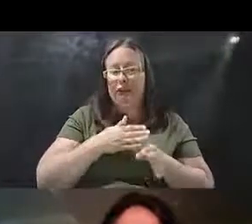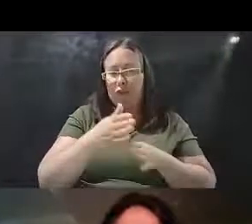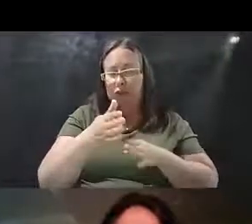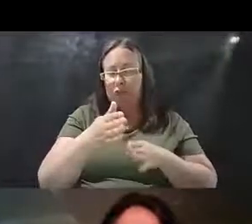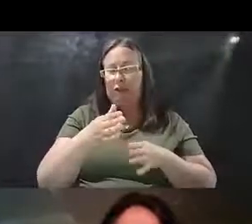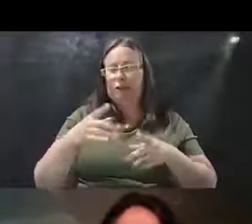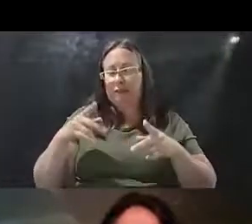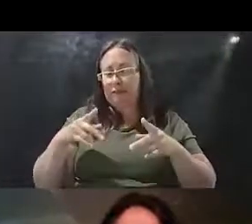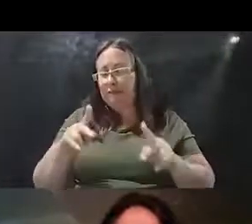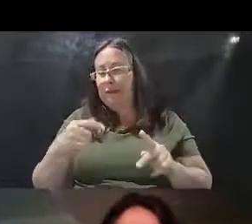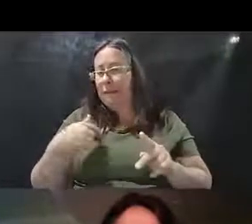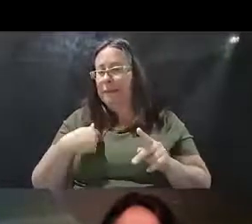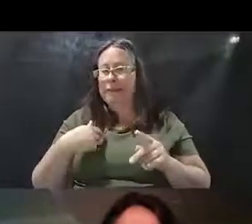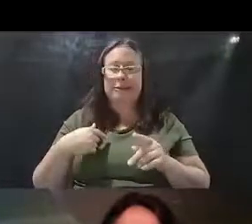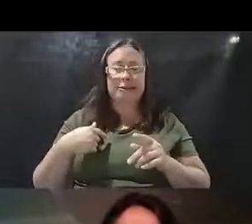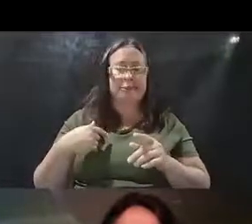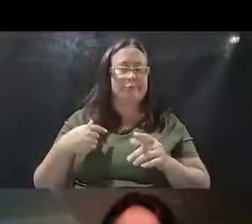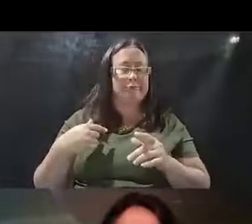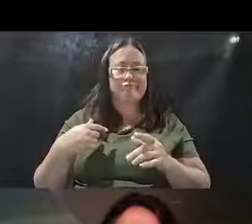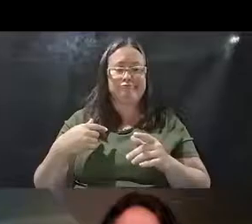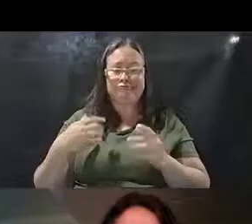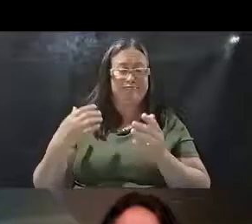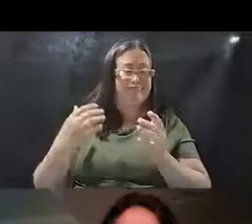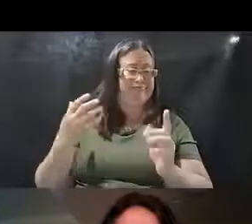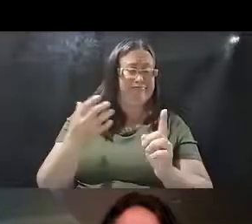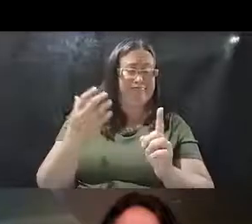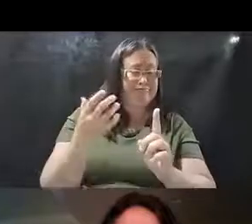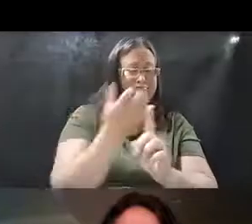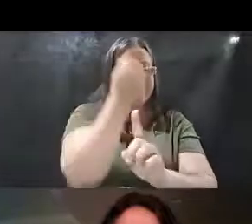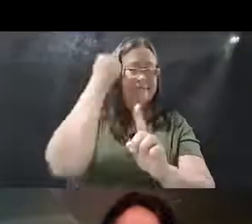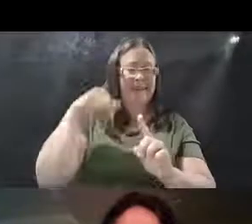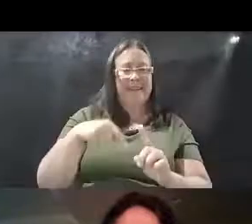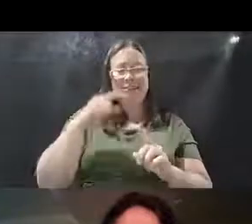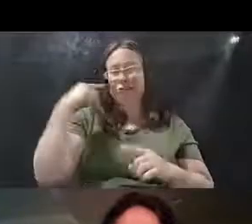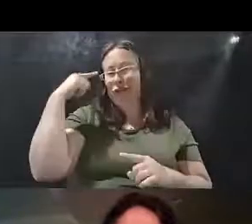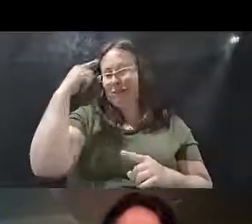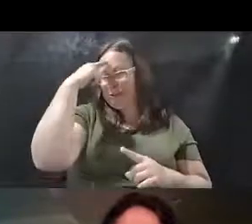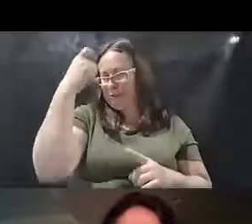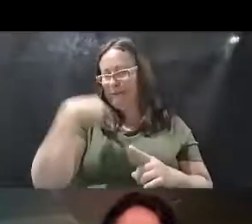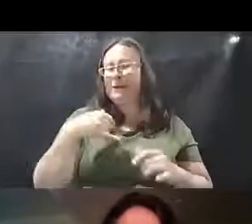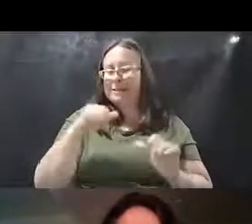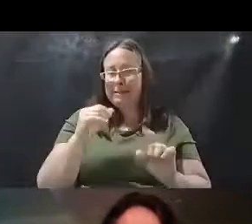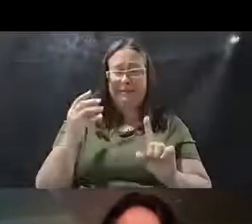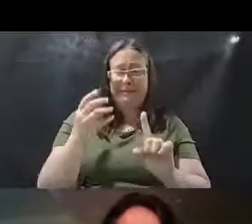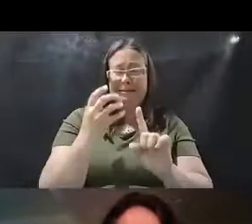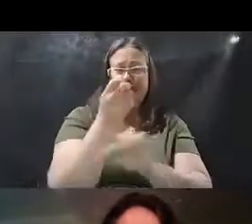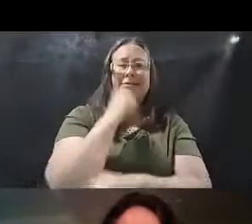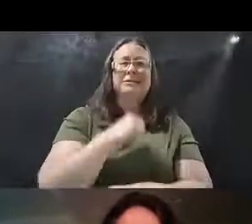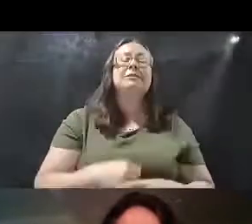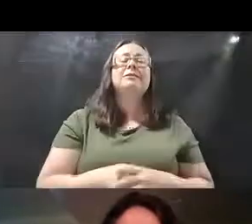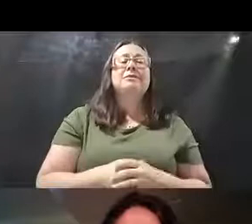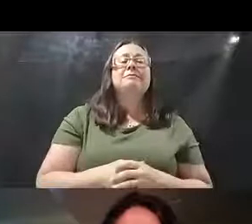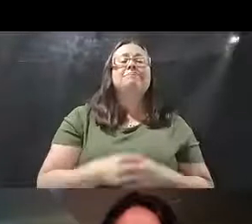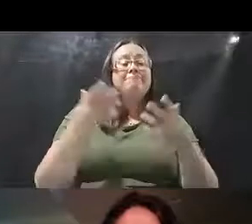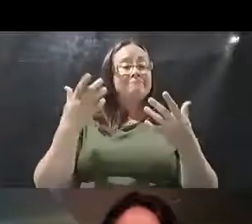pursue this crazy dream that I'm still pursuing. So after